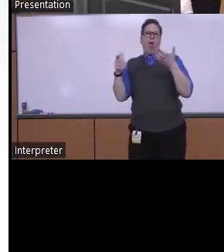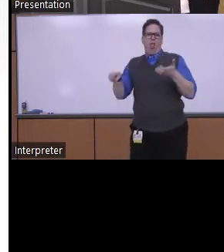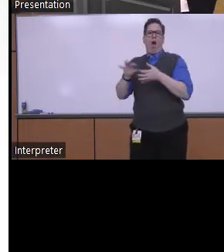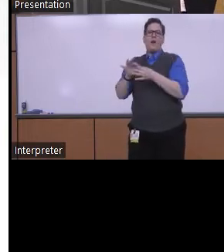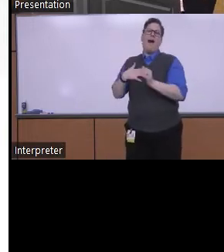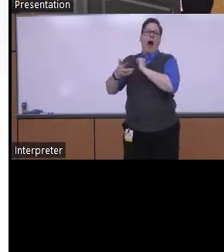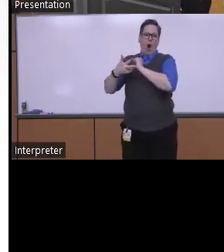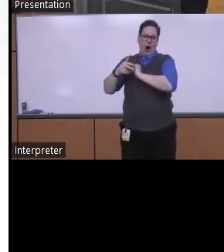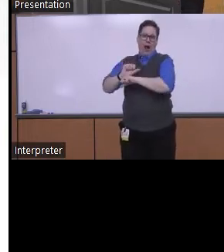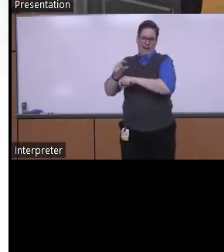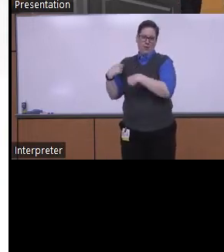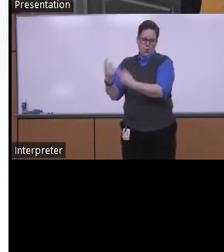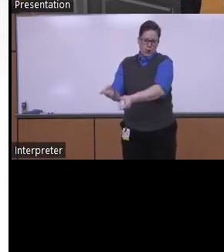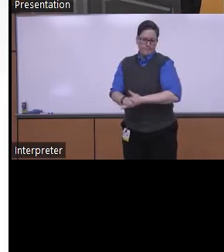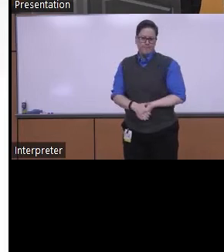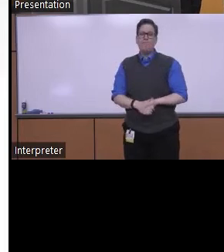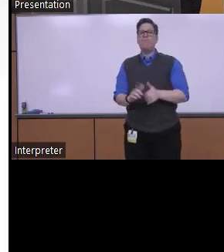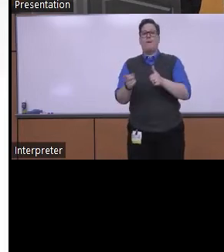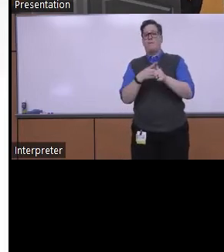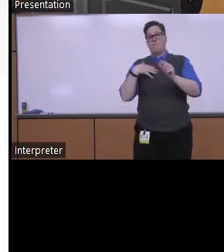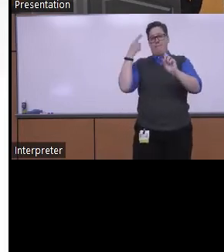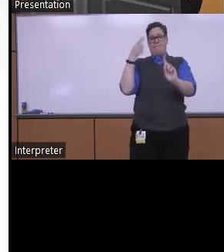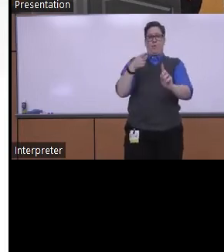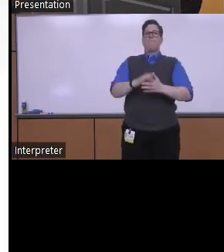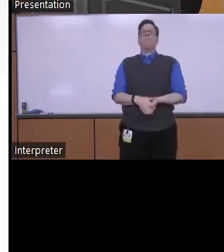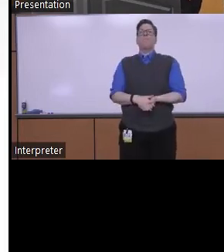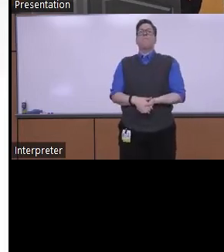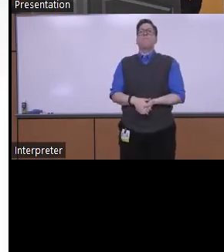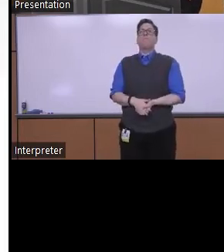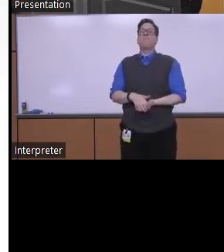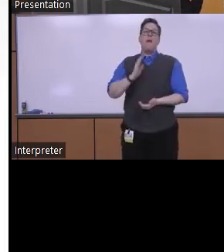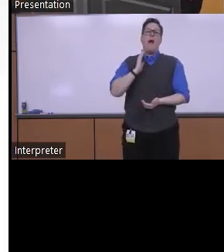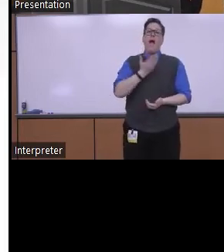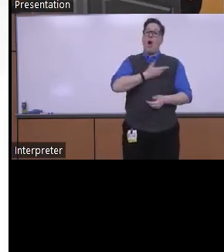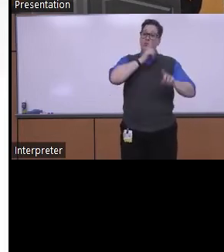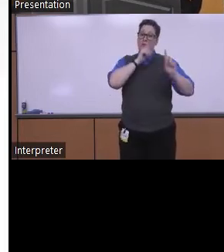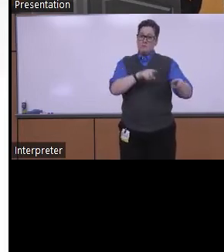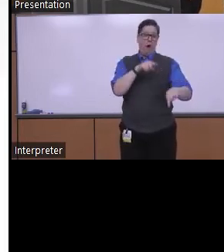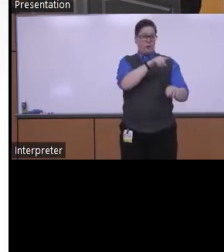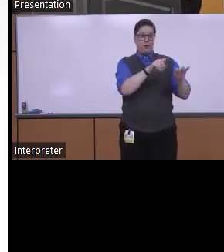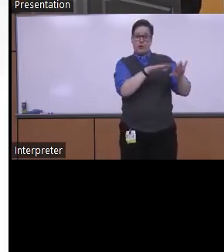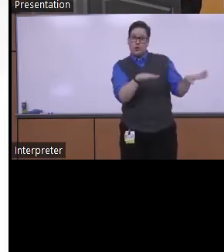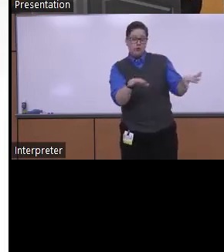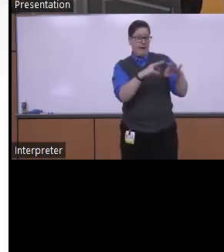work I've done. So the first point I want to emphasize is that while our primary response to children